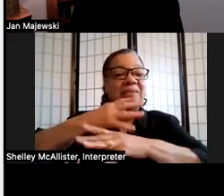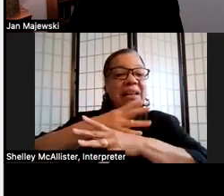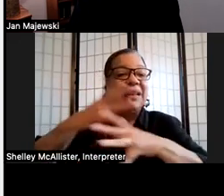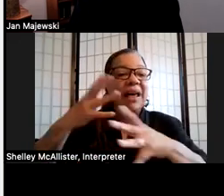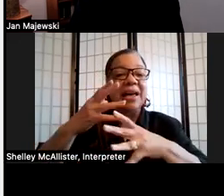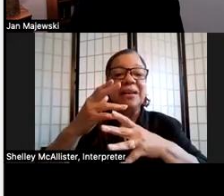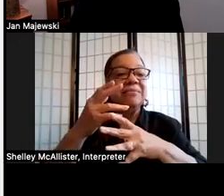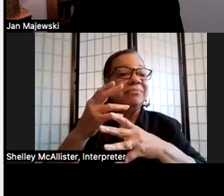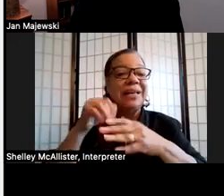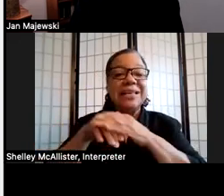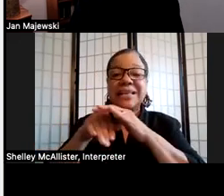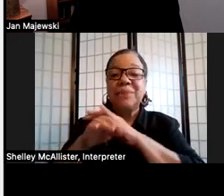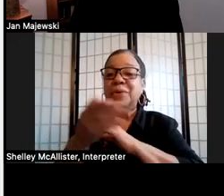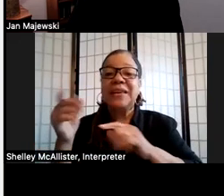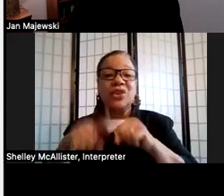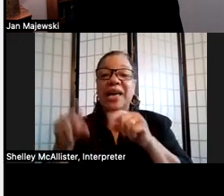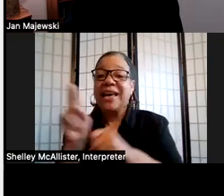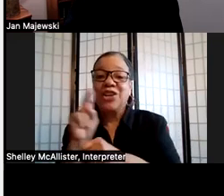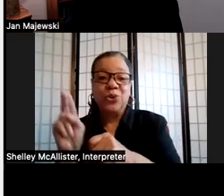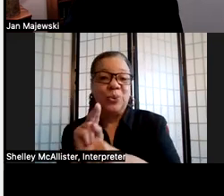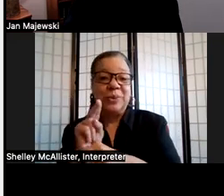unusable accessible counters. Next.